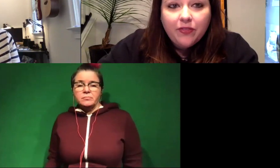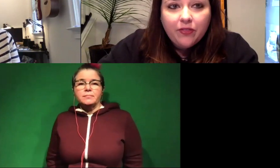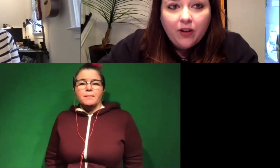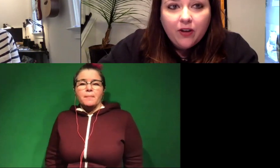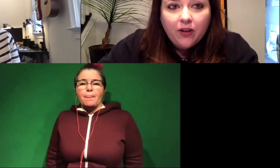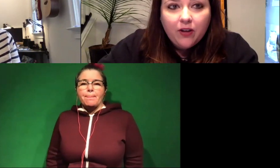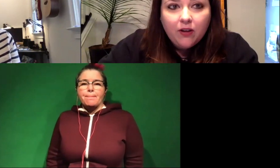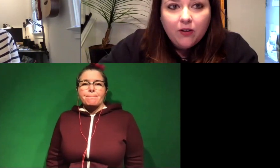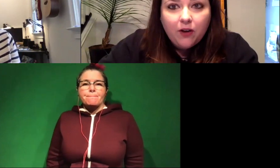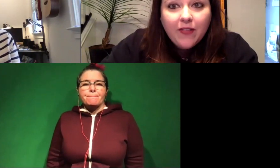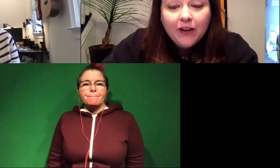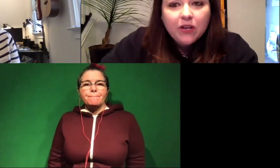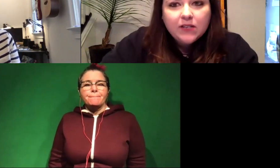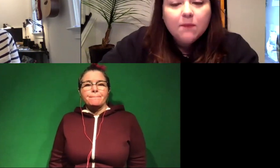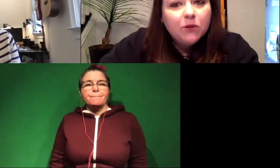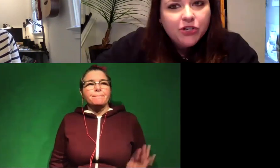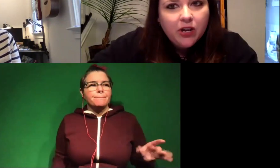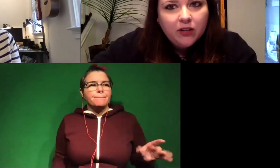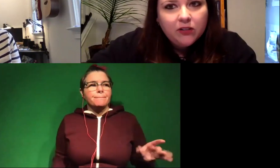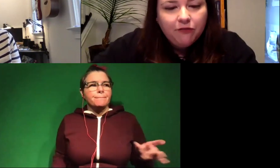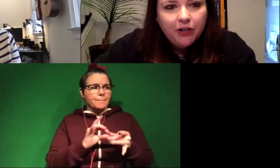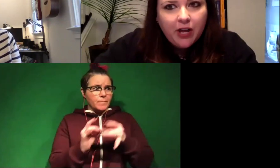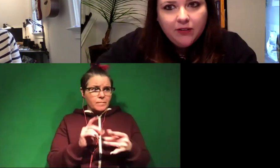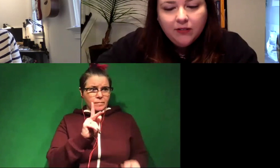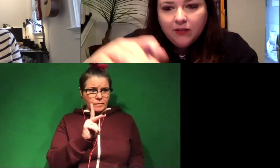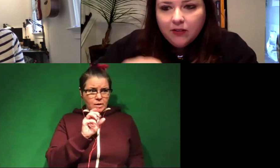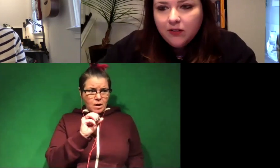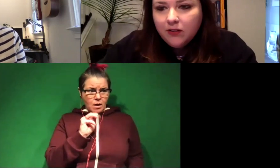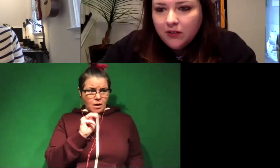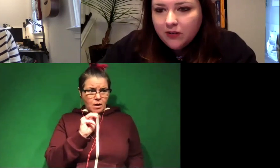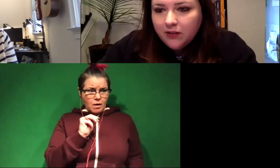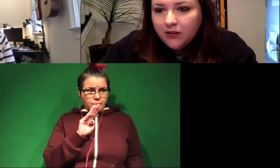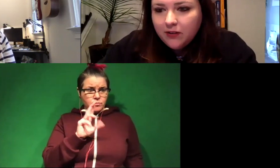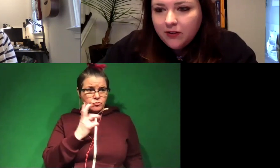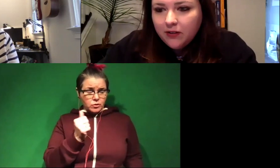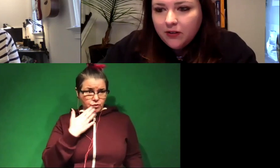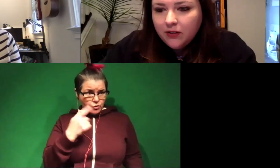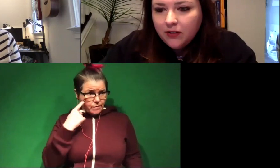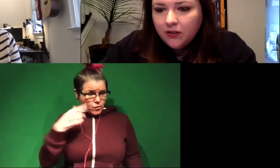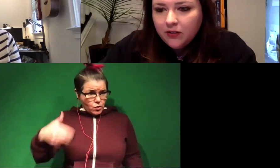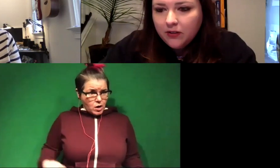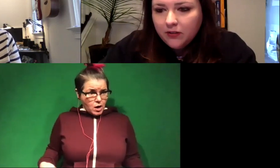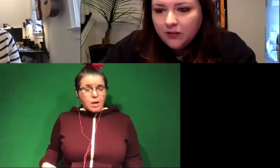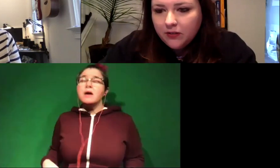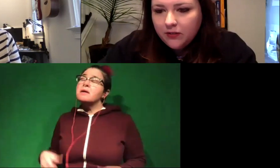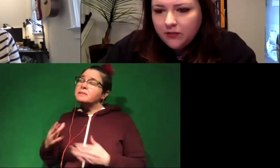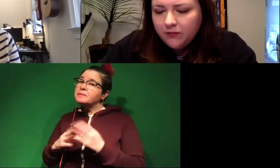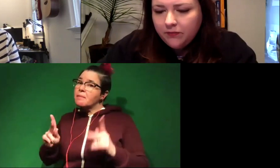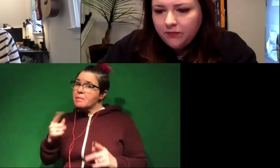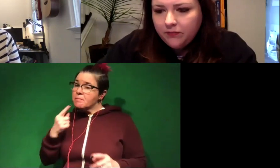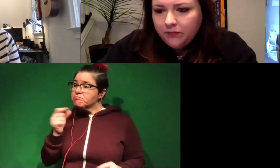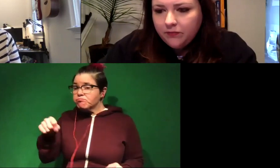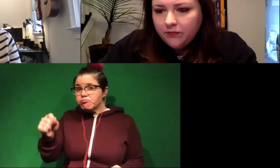two, on that note, is kombucha good for your gut? some people claim to say that it makes them